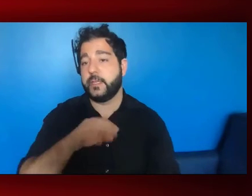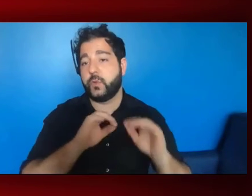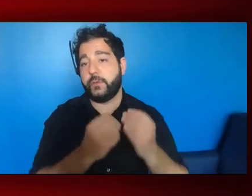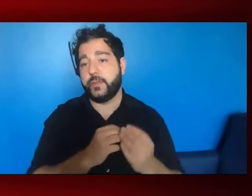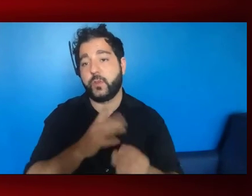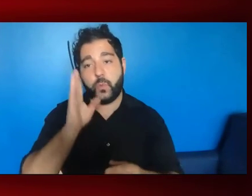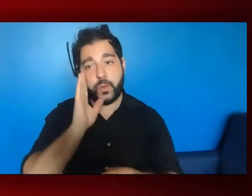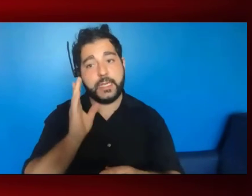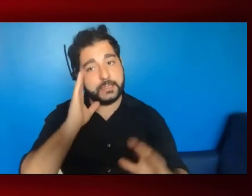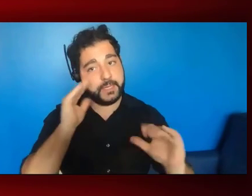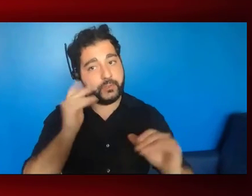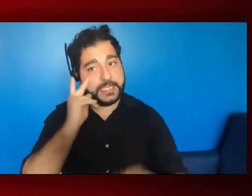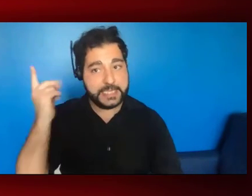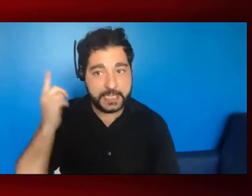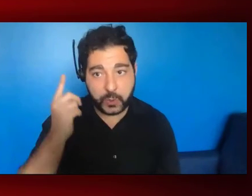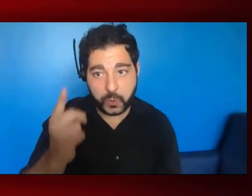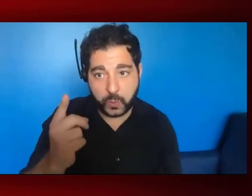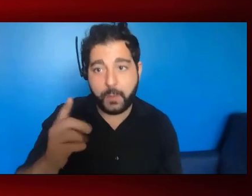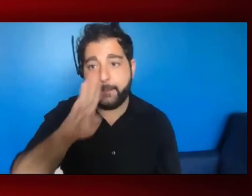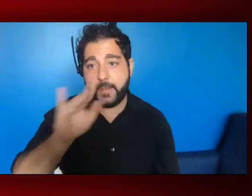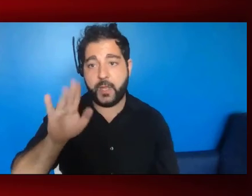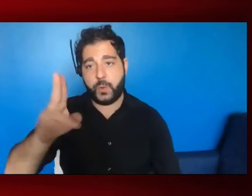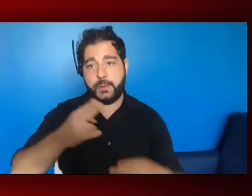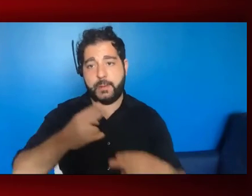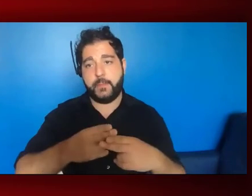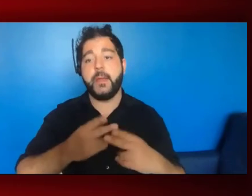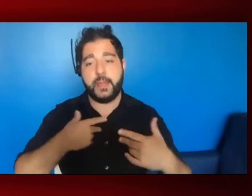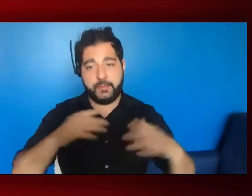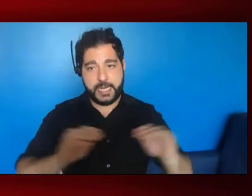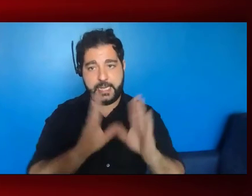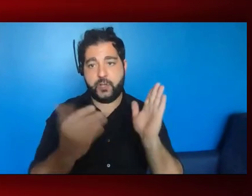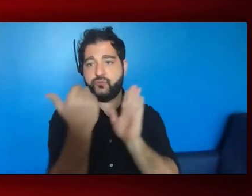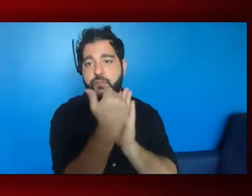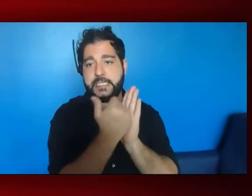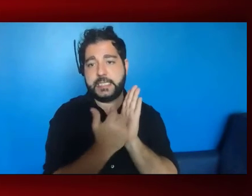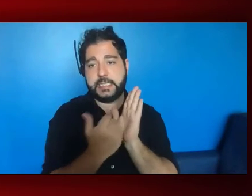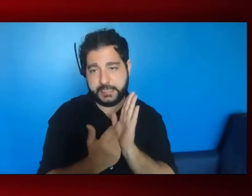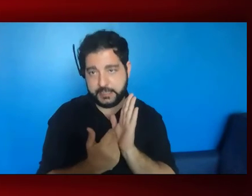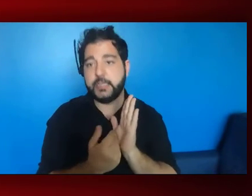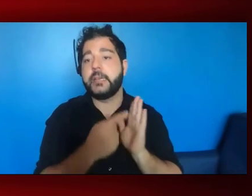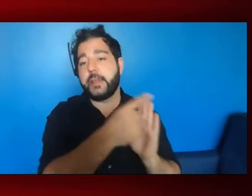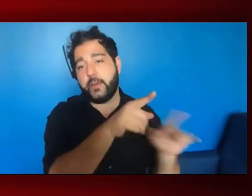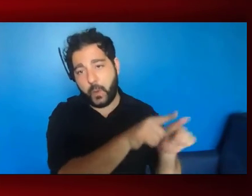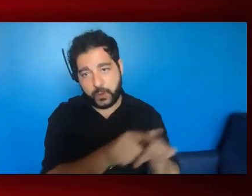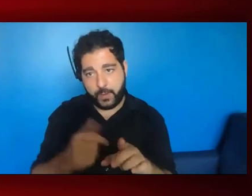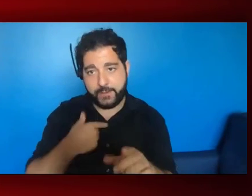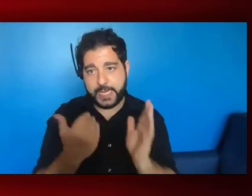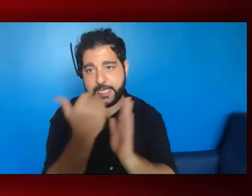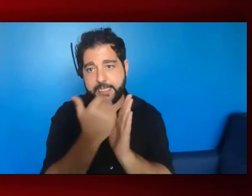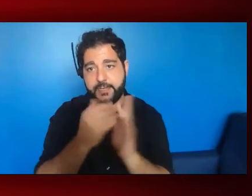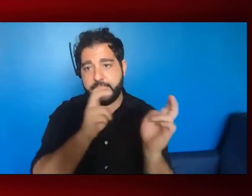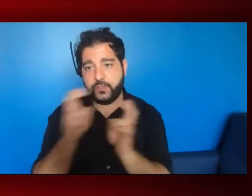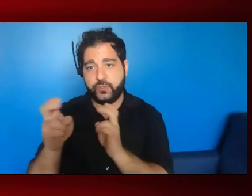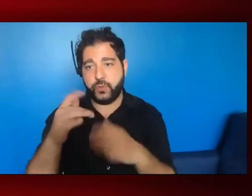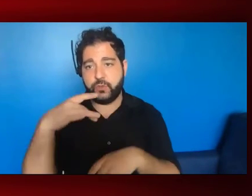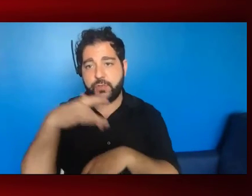to see you by name. They have clear rosters. They also have the list of issues you